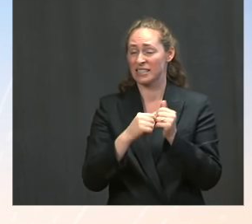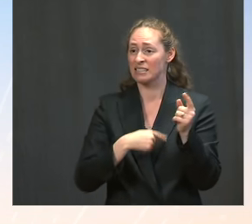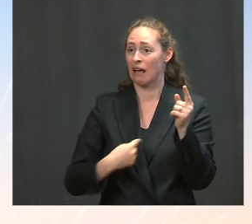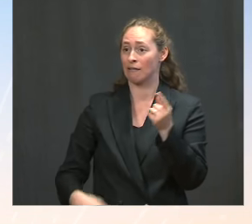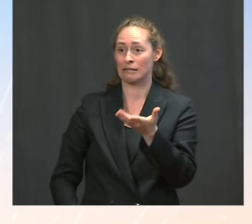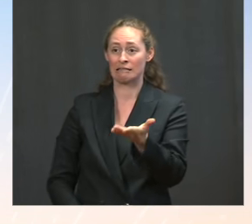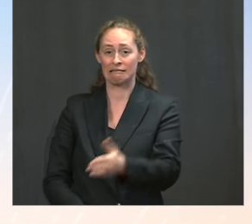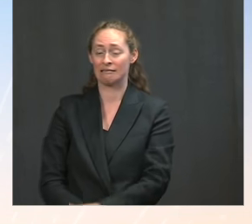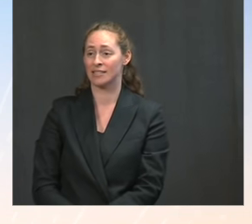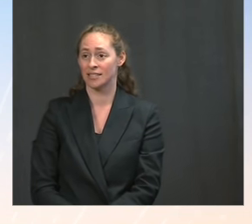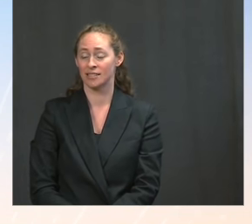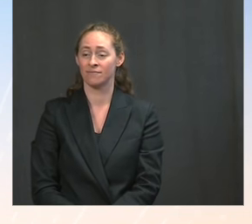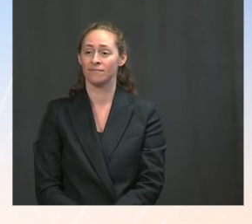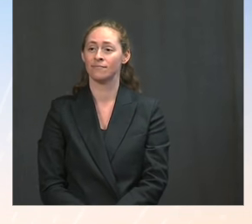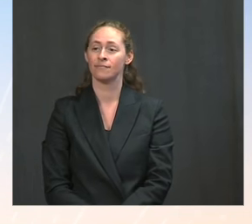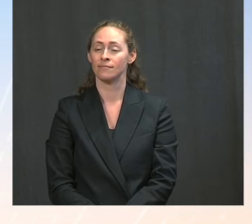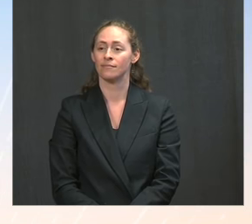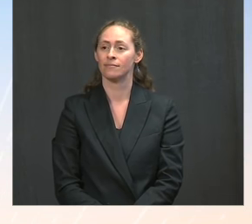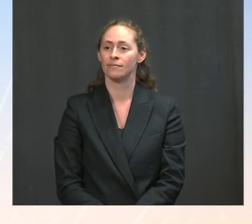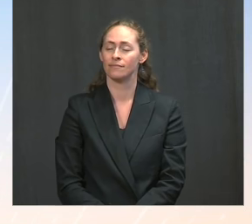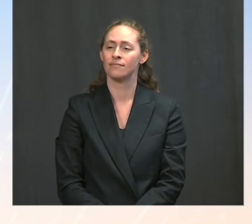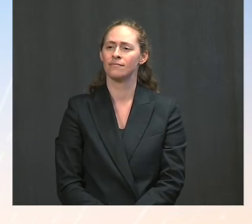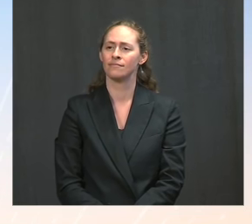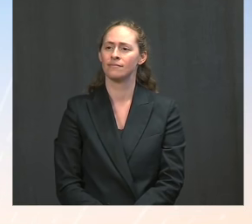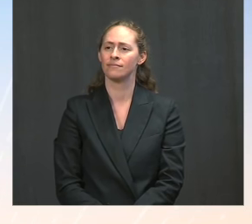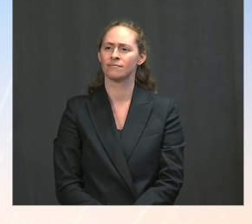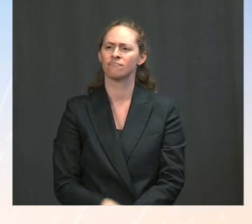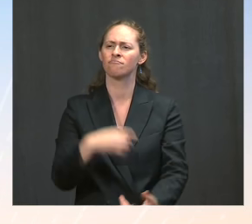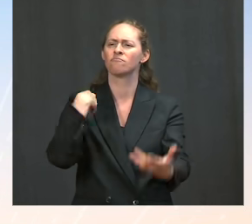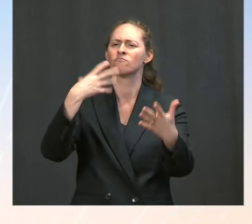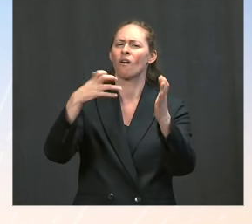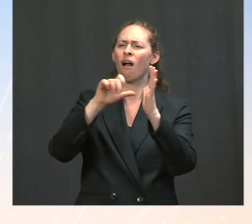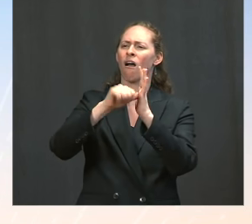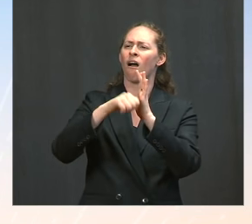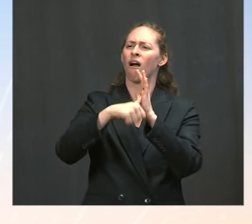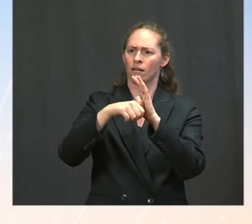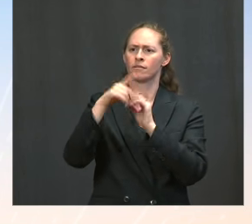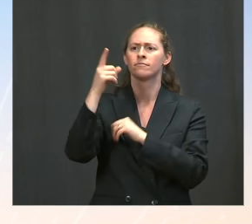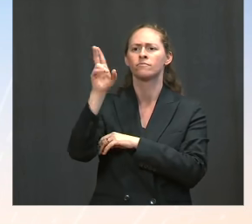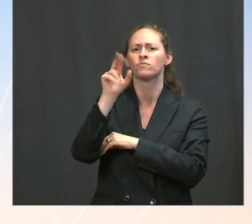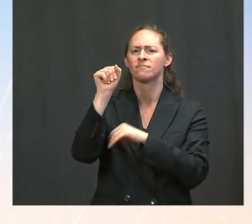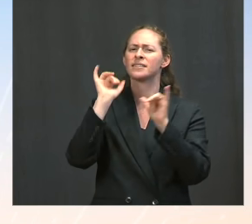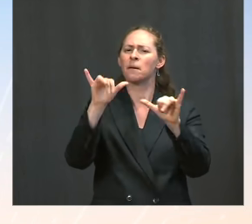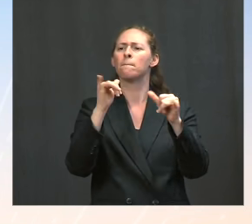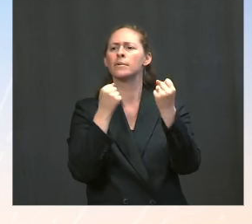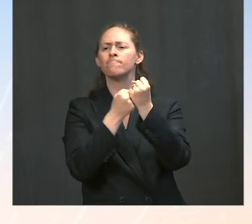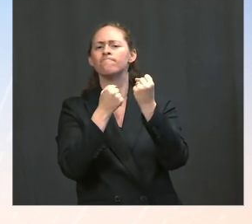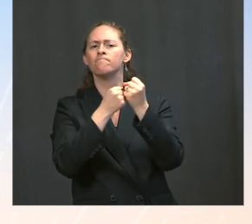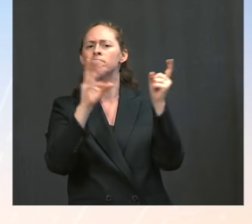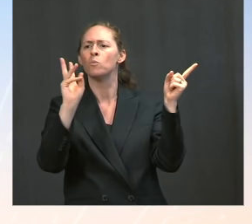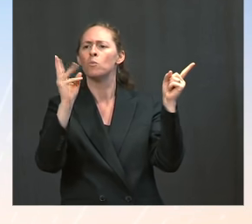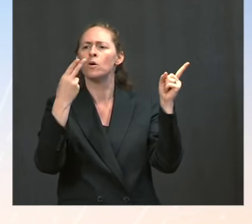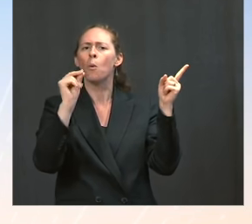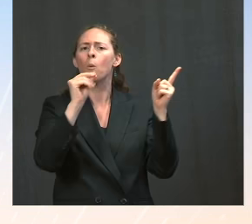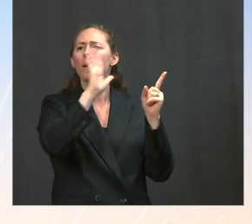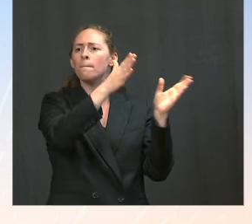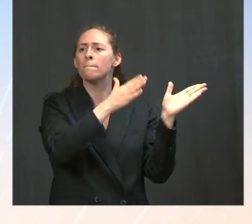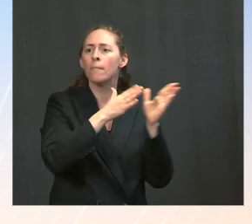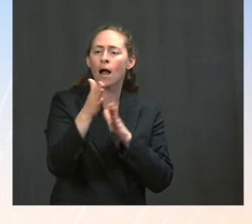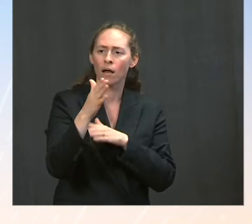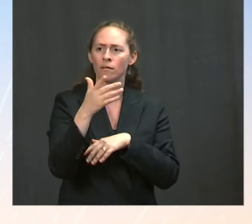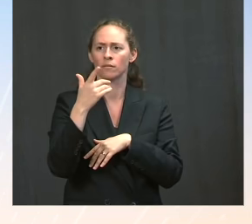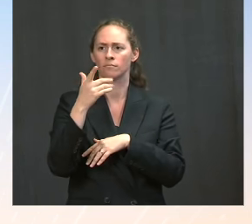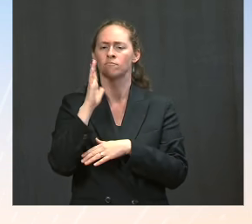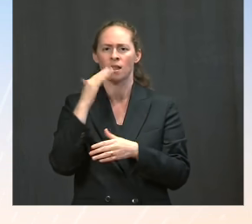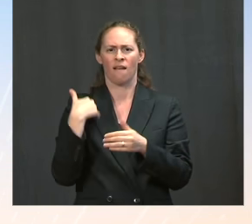first reiterate that the United States supports the WHO plan for phase two, which commits to ensuring these studies are scientific,